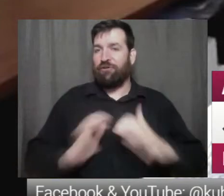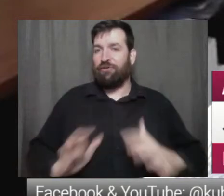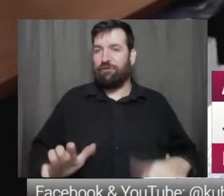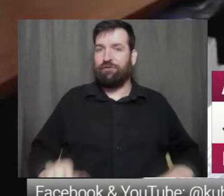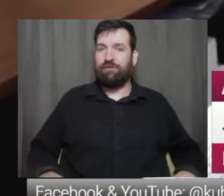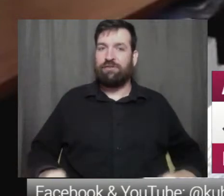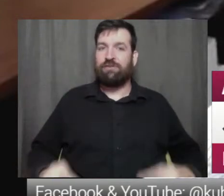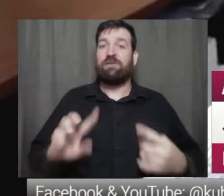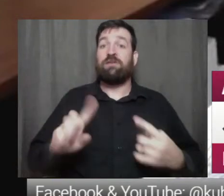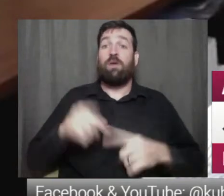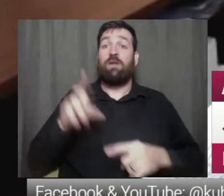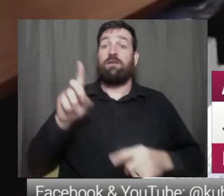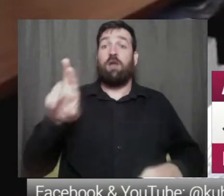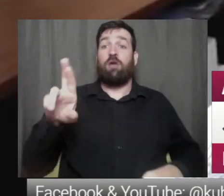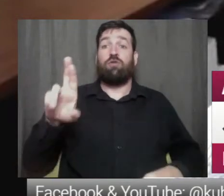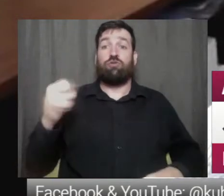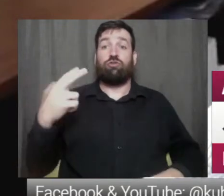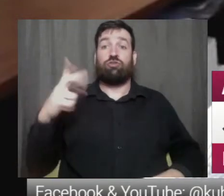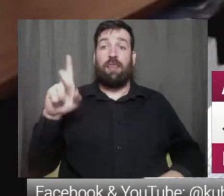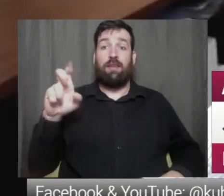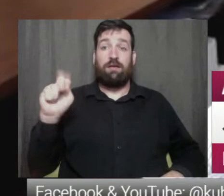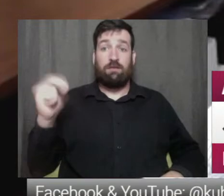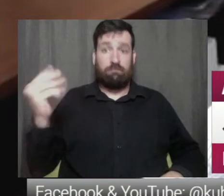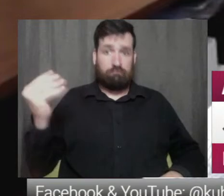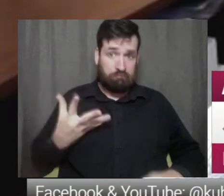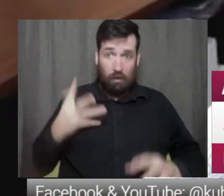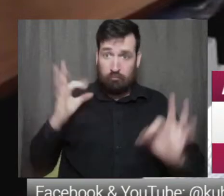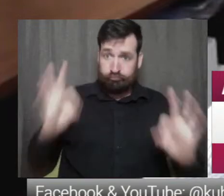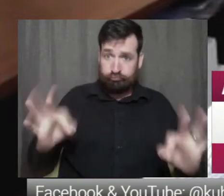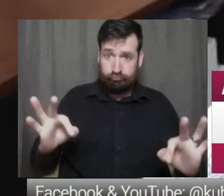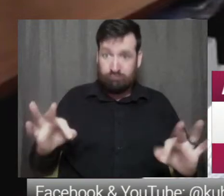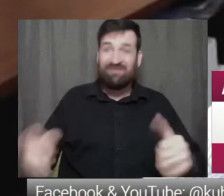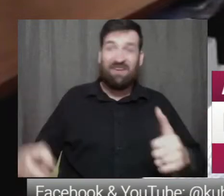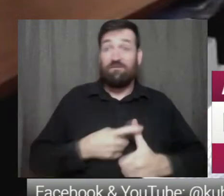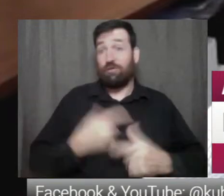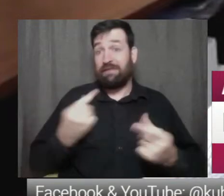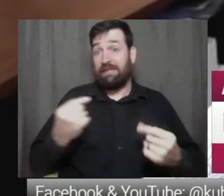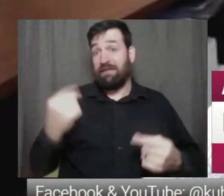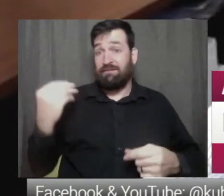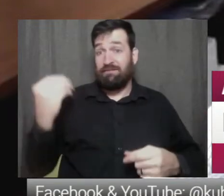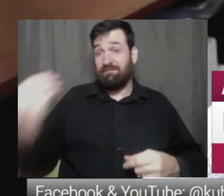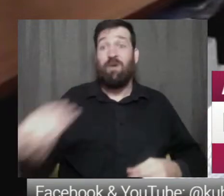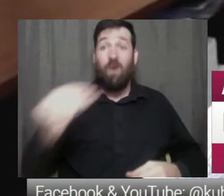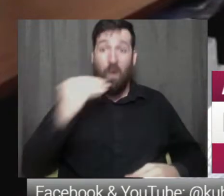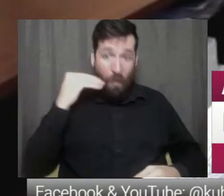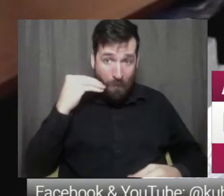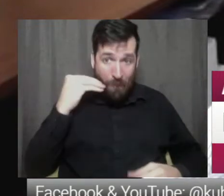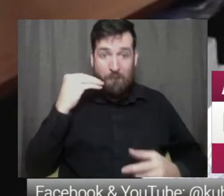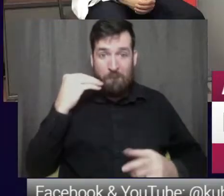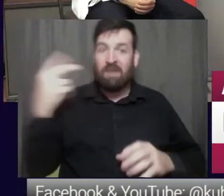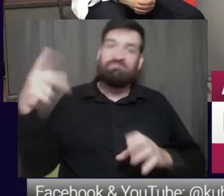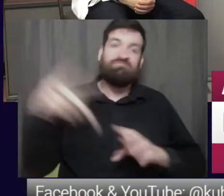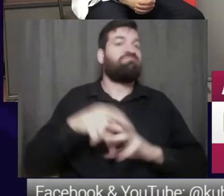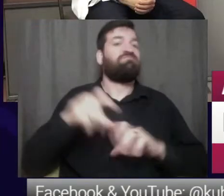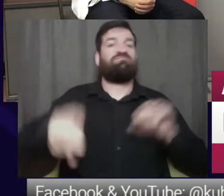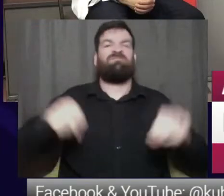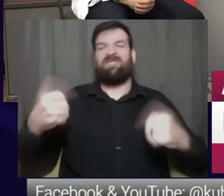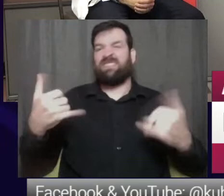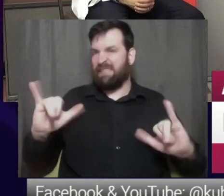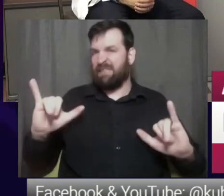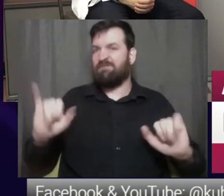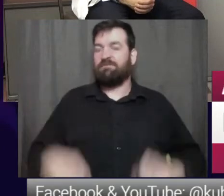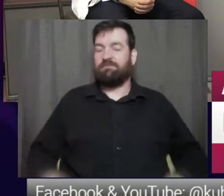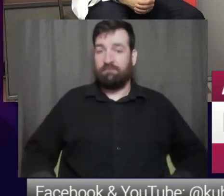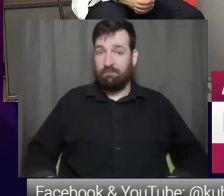when Dr. Sheldon gave me the all clear, that was really the first thing I actually did, was go home and jump back on it. So yeah, I still do it. Did that make